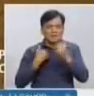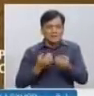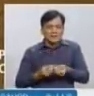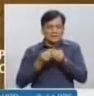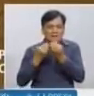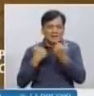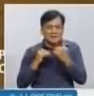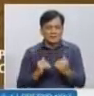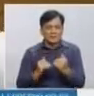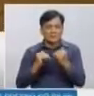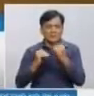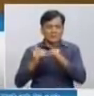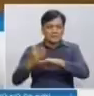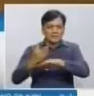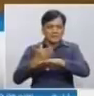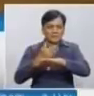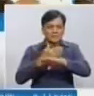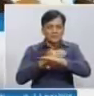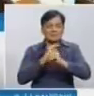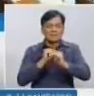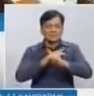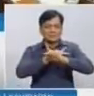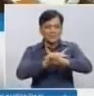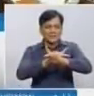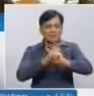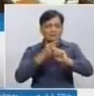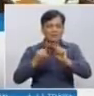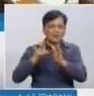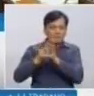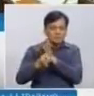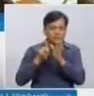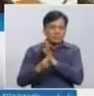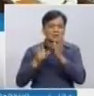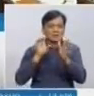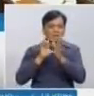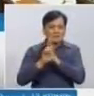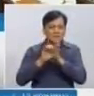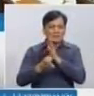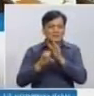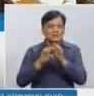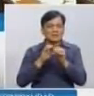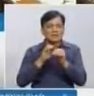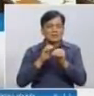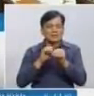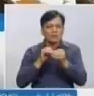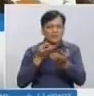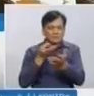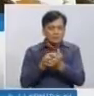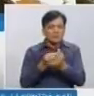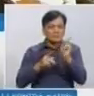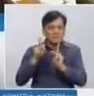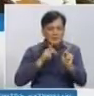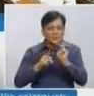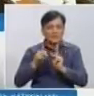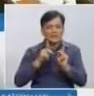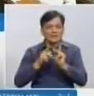to improve shall be protected from criminals, terrorists, corrupt